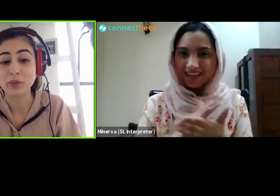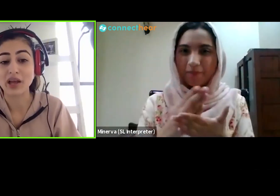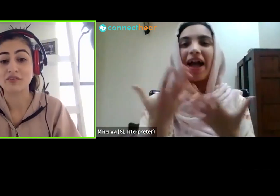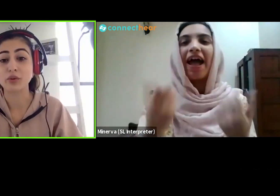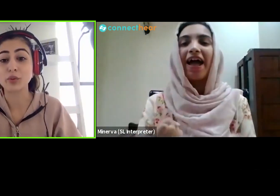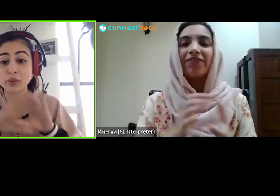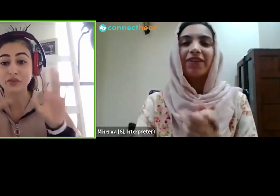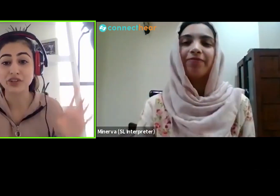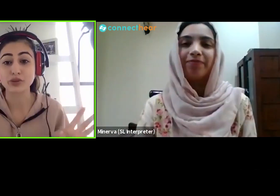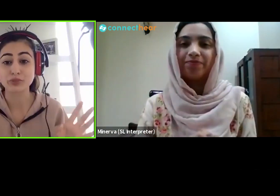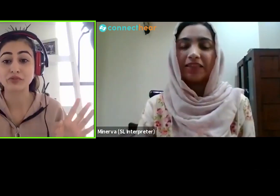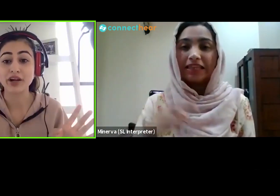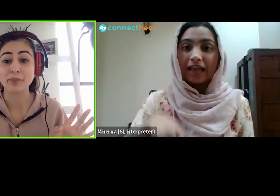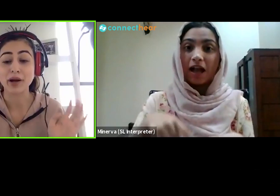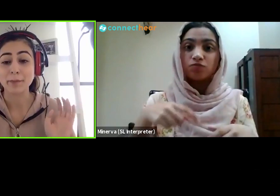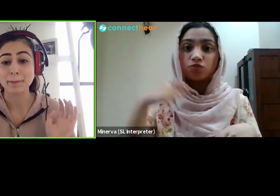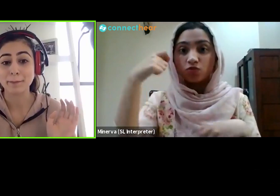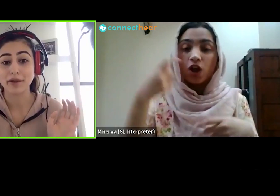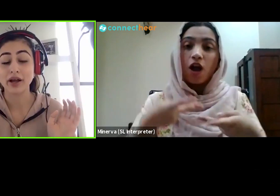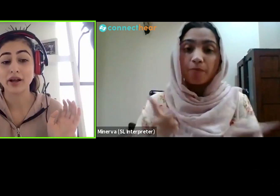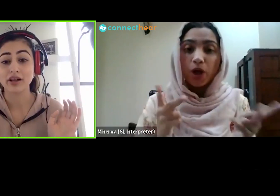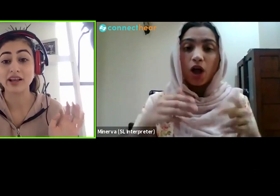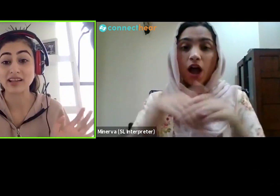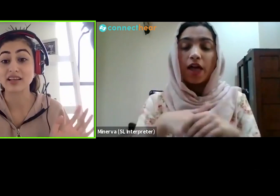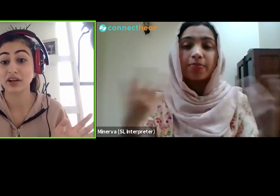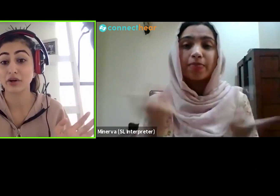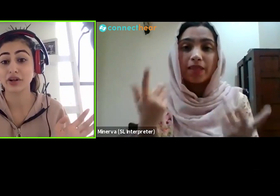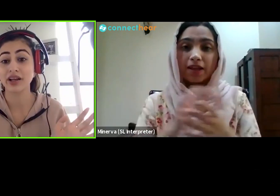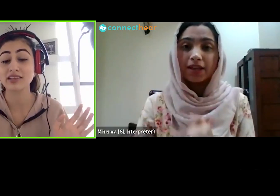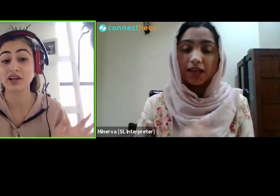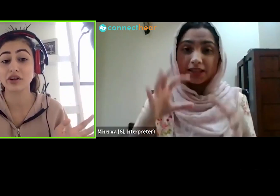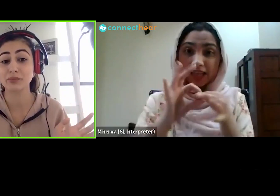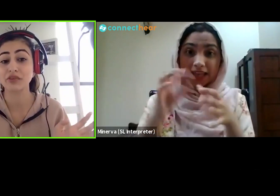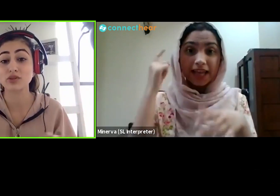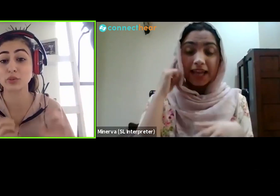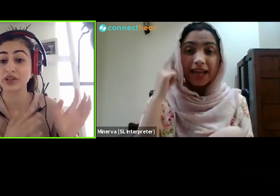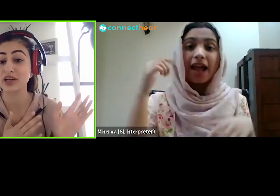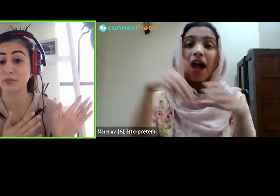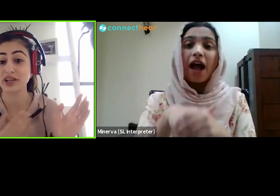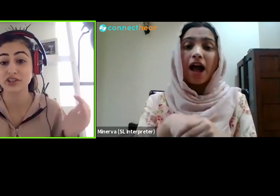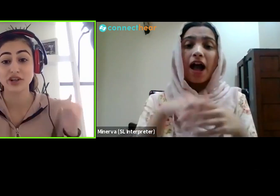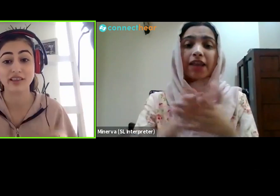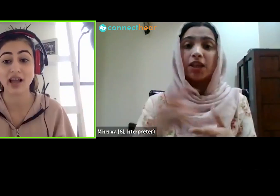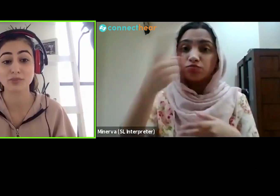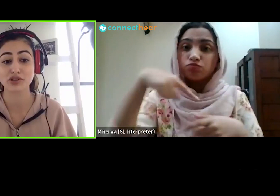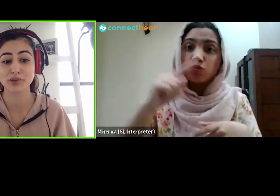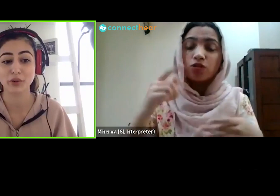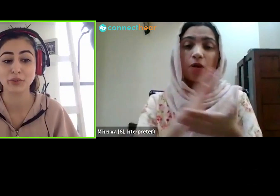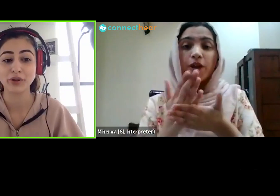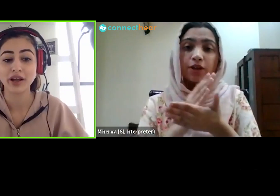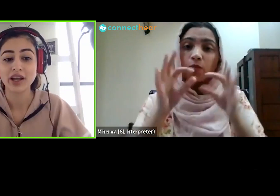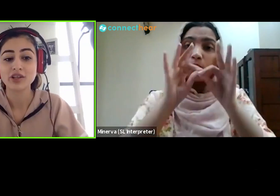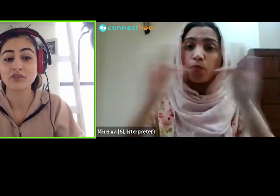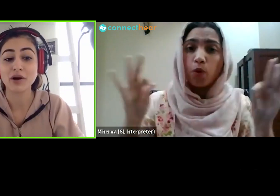This way we have all the visuals provided by Connect Here. Connect Here provides all the interpretation and the captions